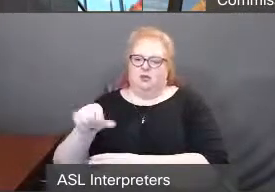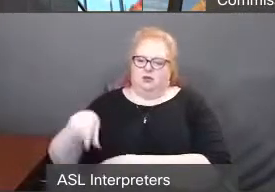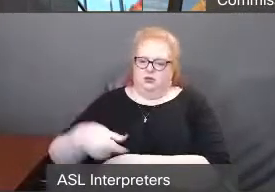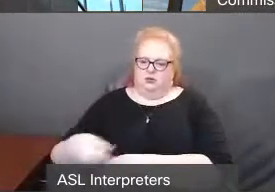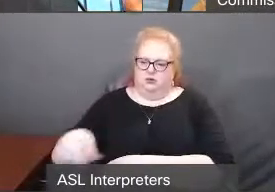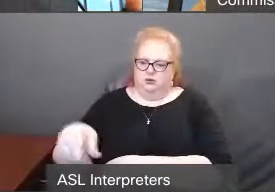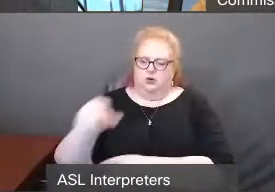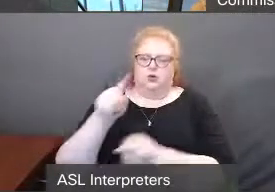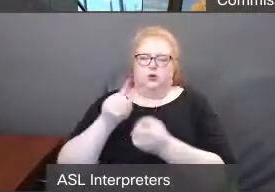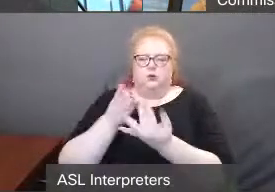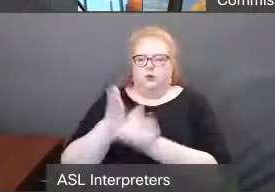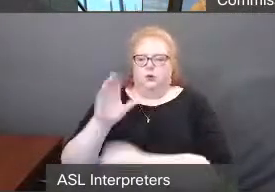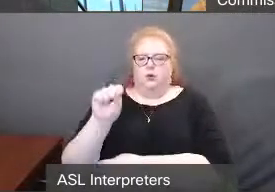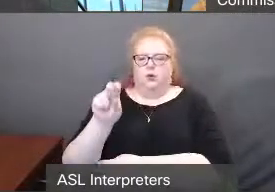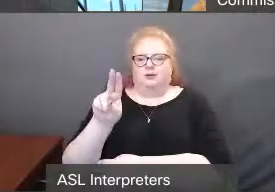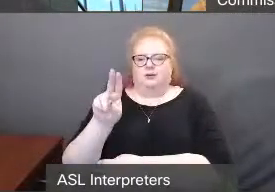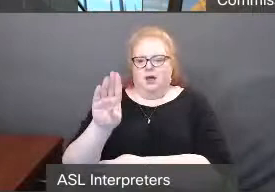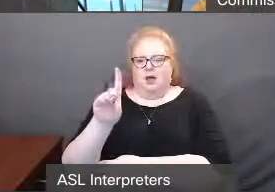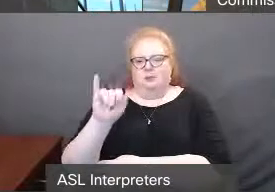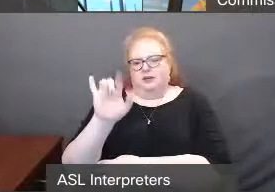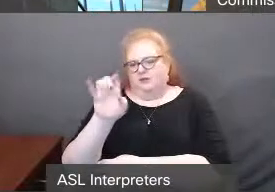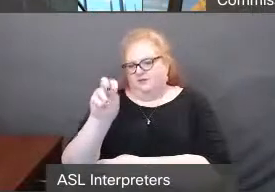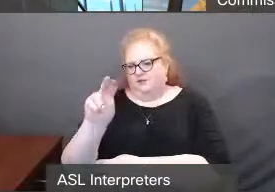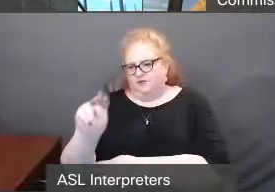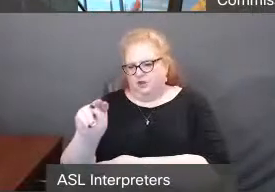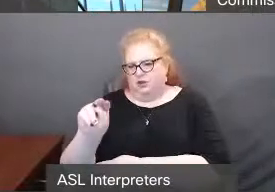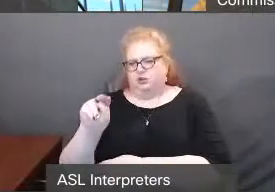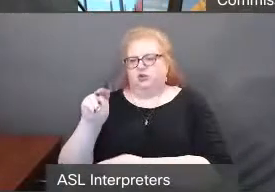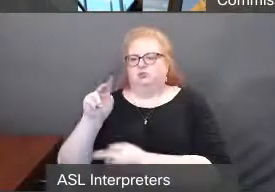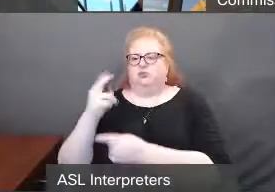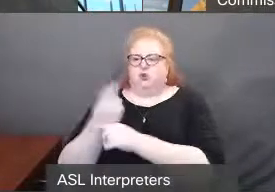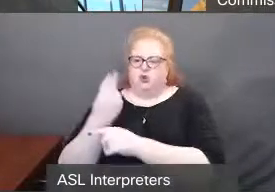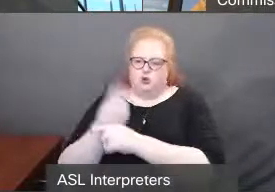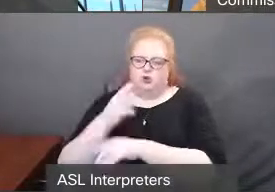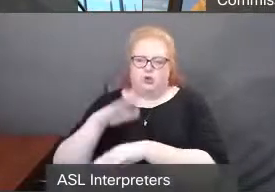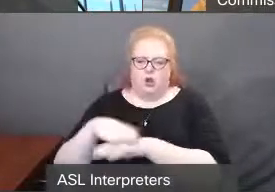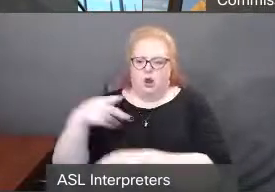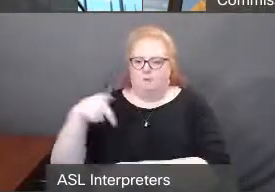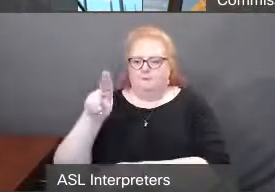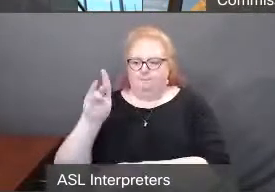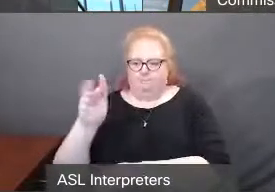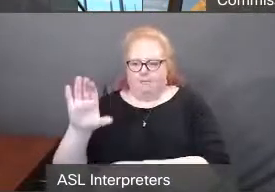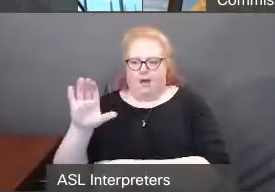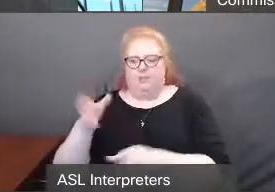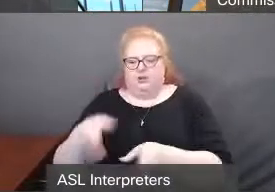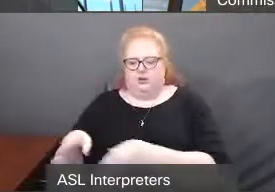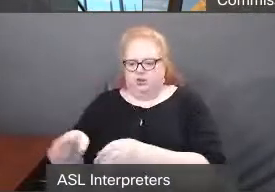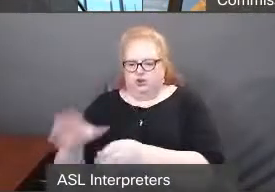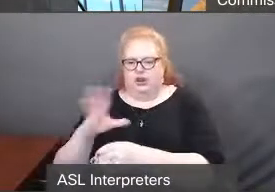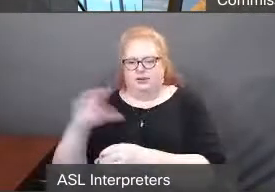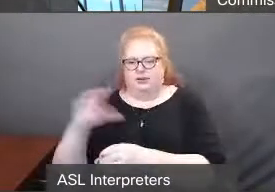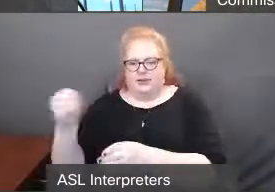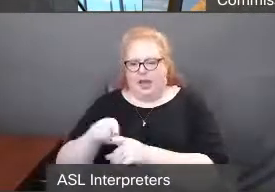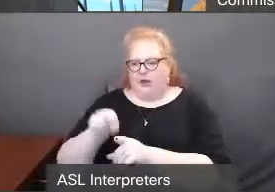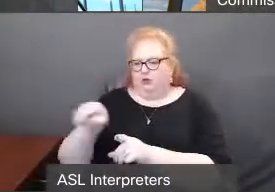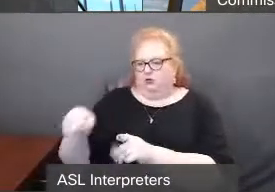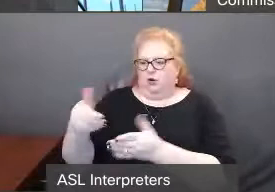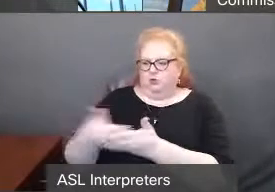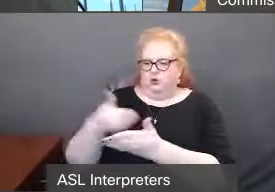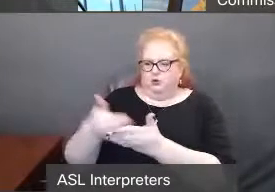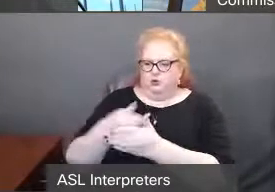subdivision onto public streets and then across the new bridge to